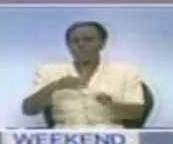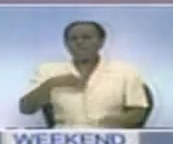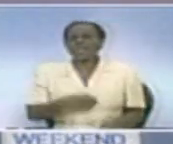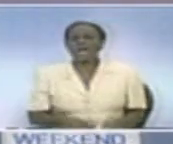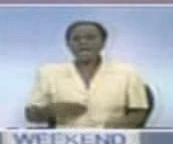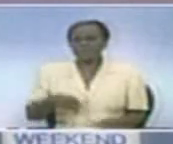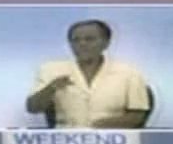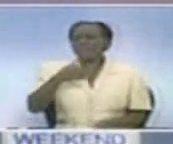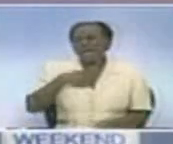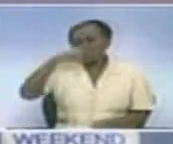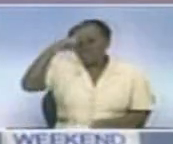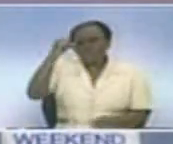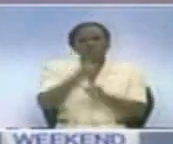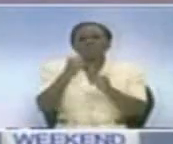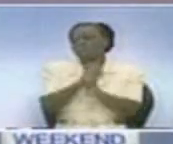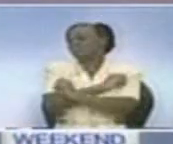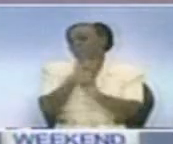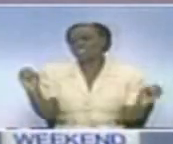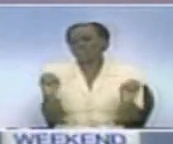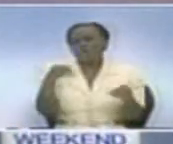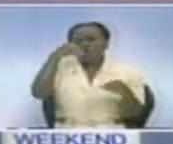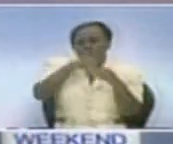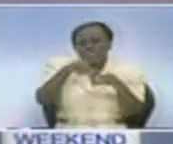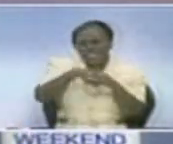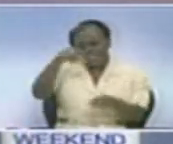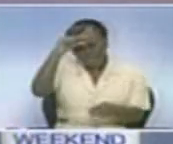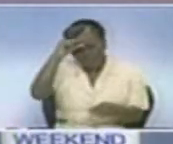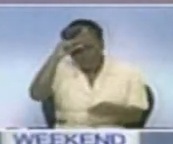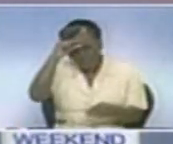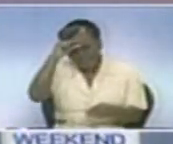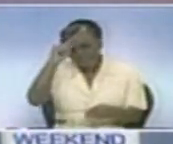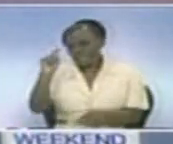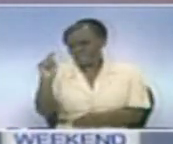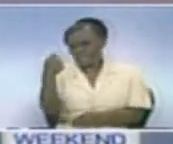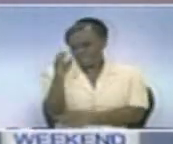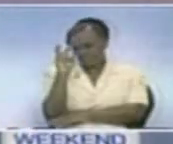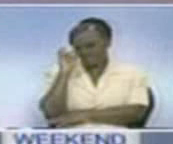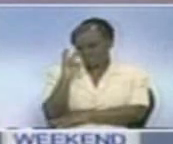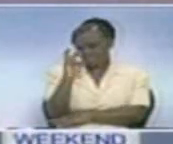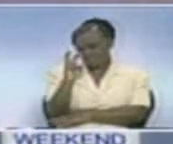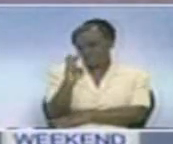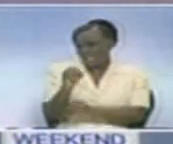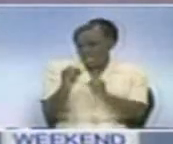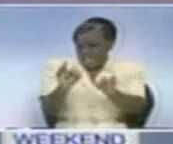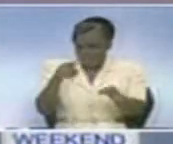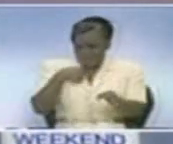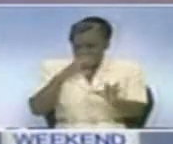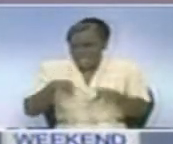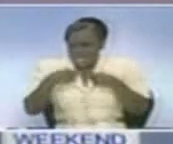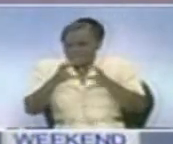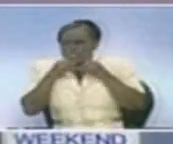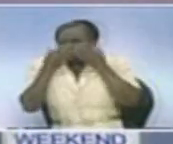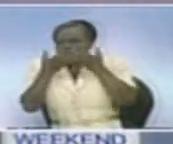had intelligence, did nothing about it, and that was from within government circles. So a lot of Kenyans are now looking at that and saying, so what if I go and give information